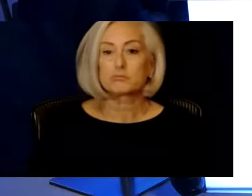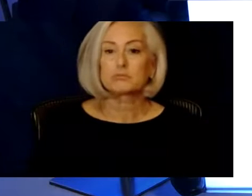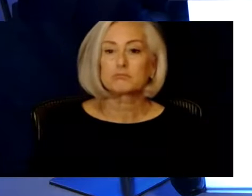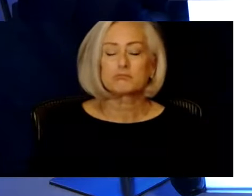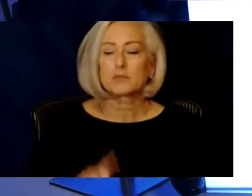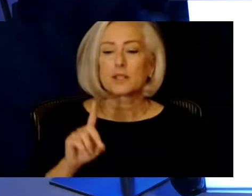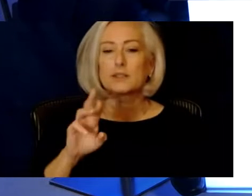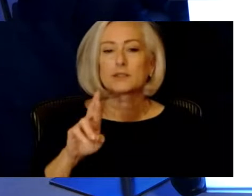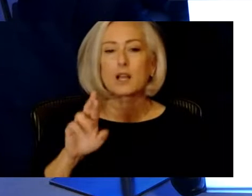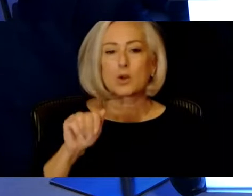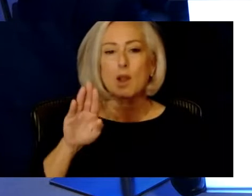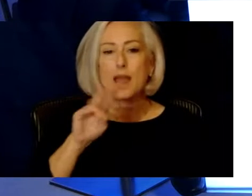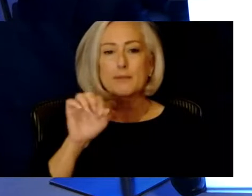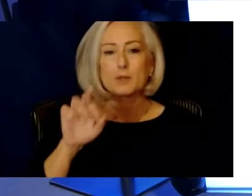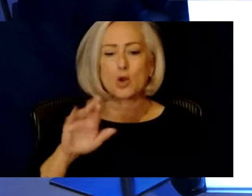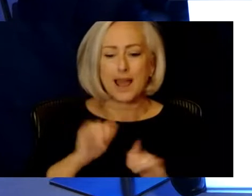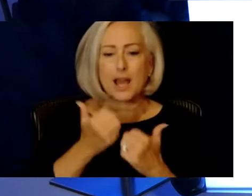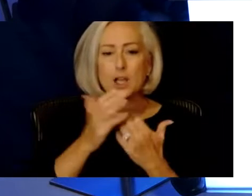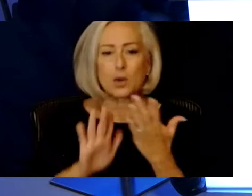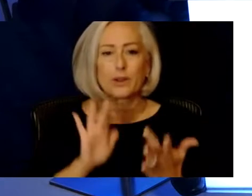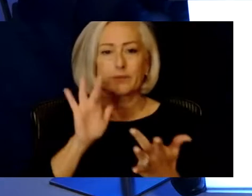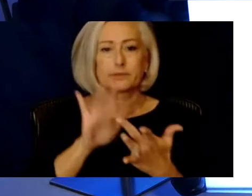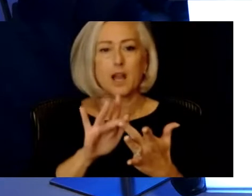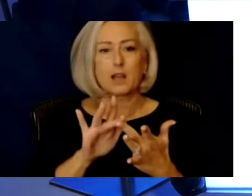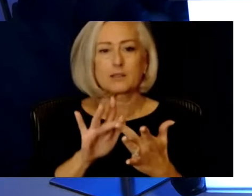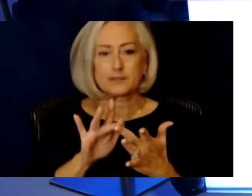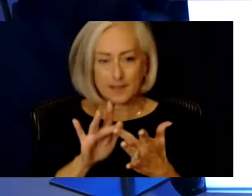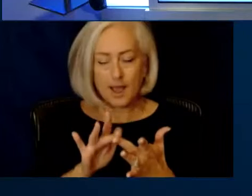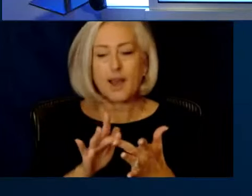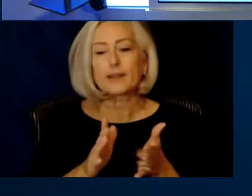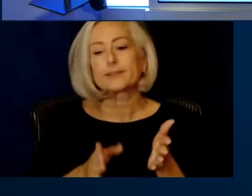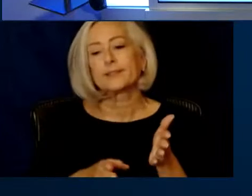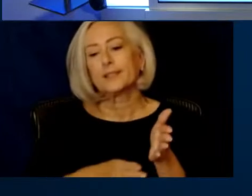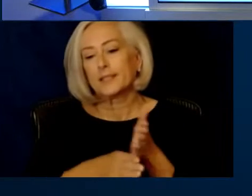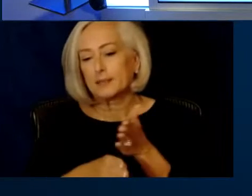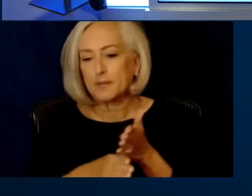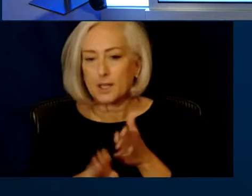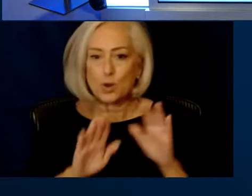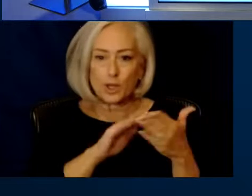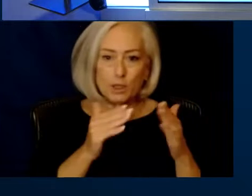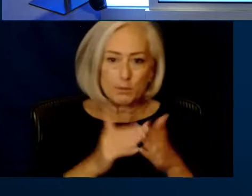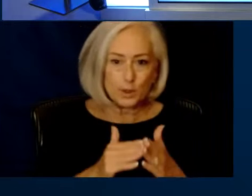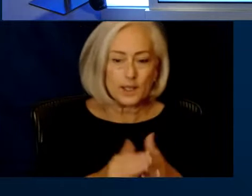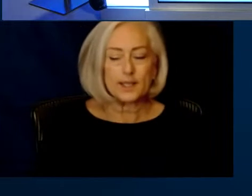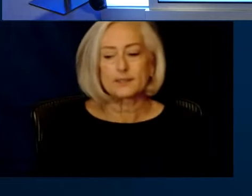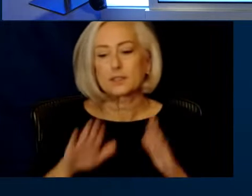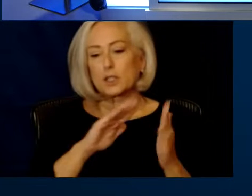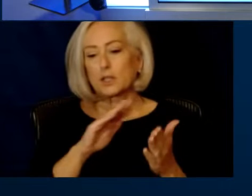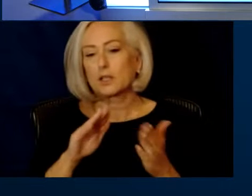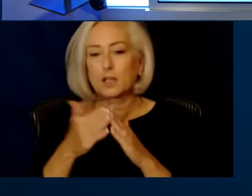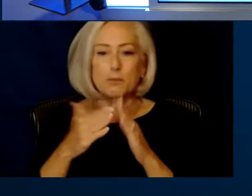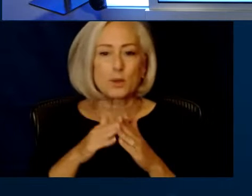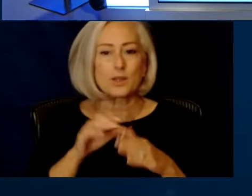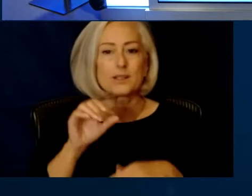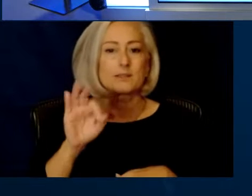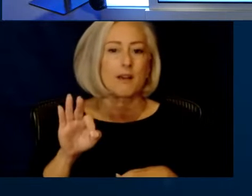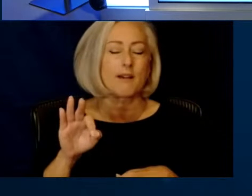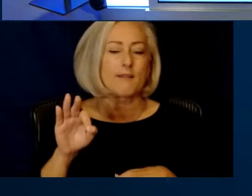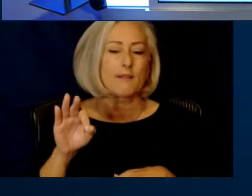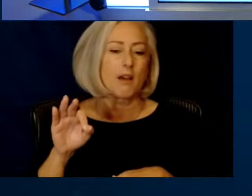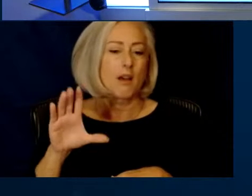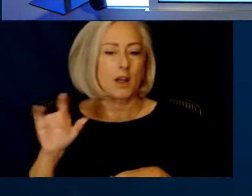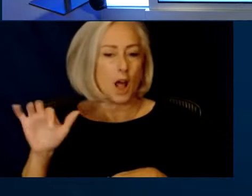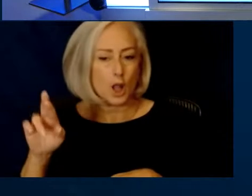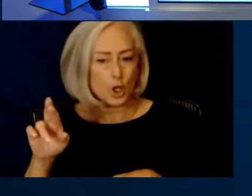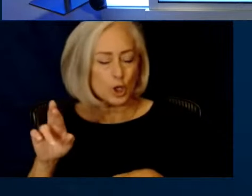reach into underprivileged communities, communities of color, whatever it may be, people who don't have resources, are non-public health? What can we do